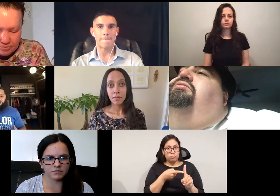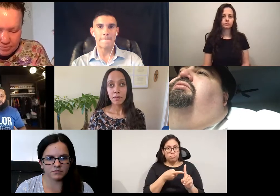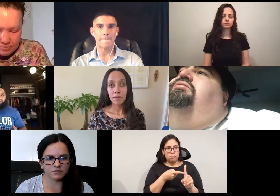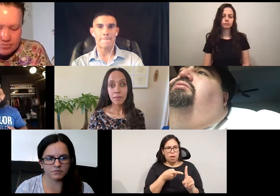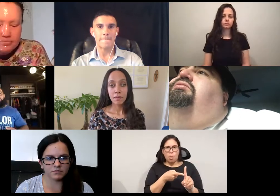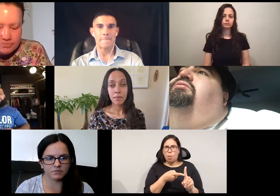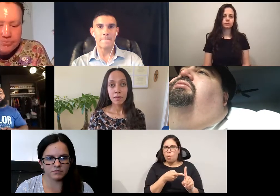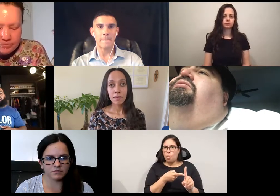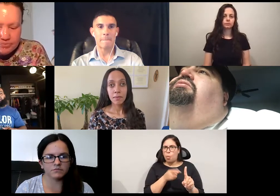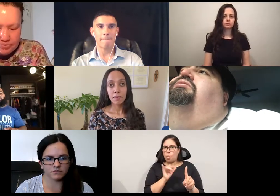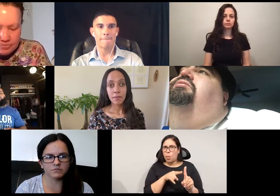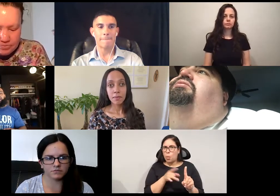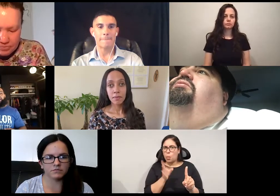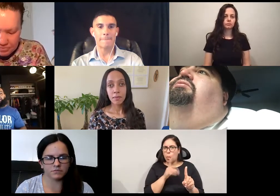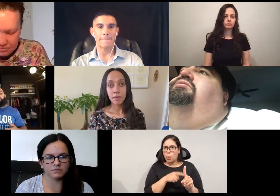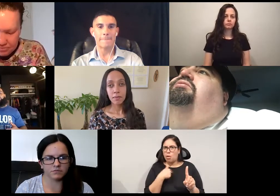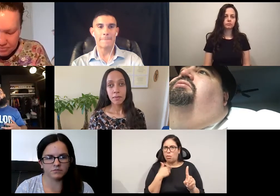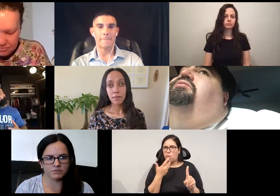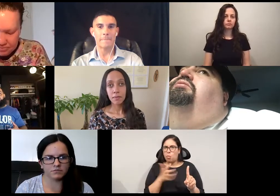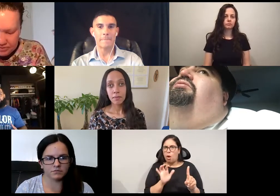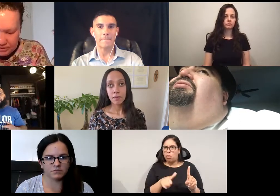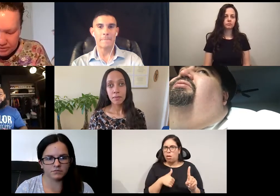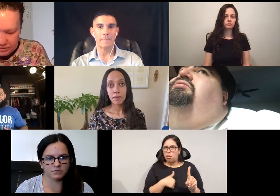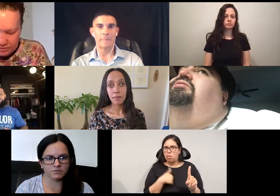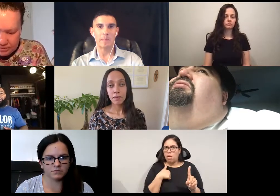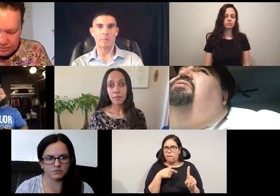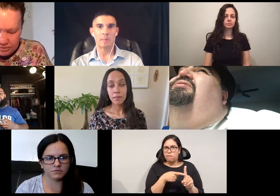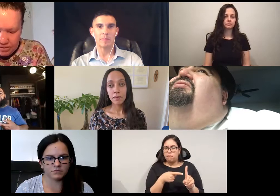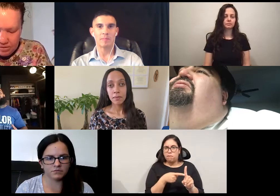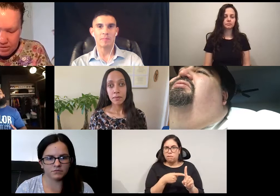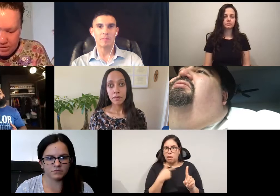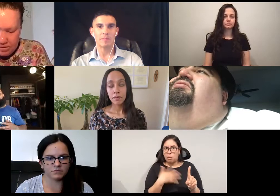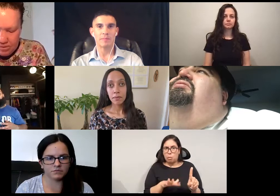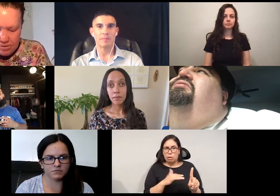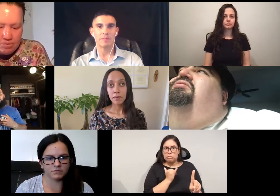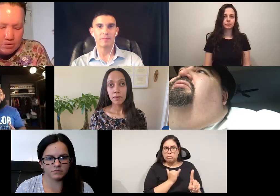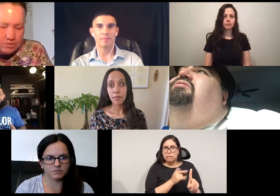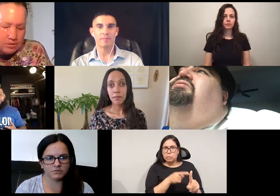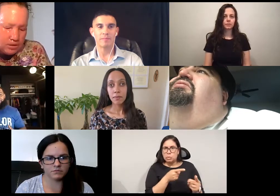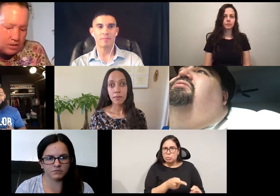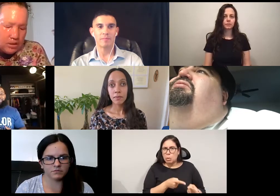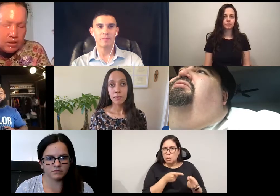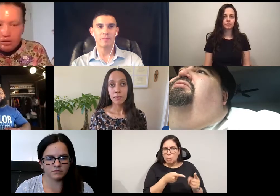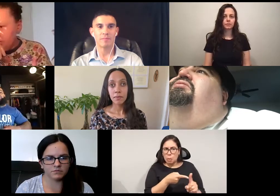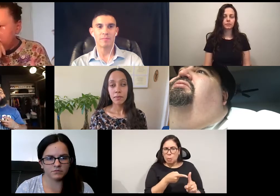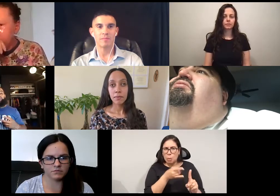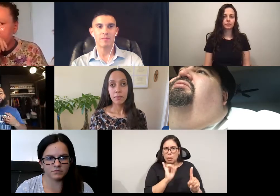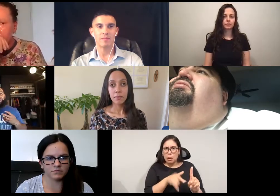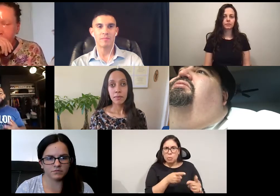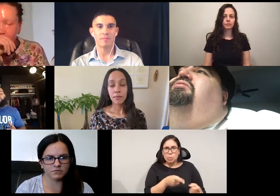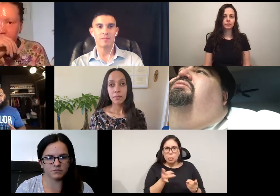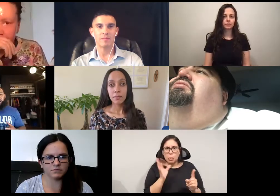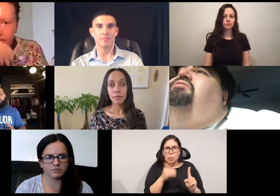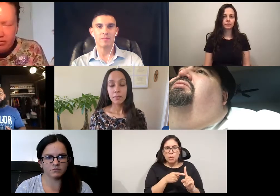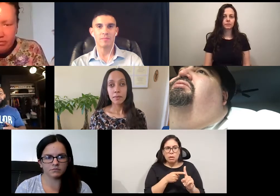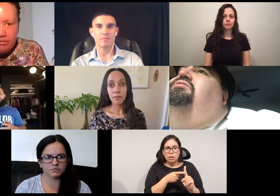your shoes per se, right? Like they don't want to live your struggles. They don't want to have your defeat. So for them, it